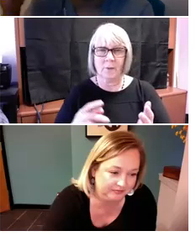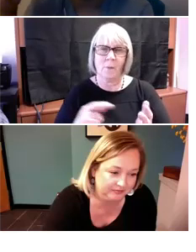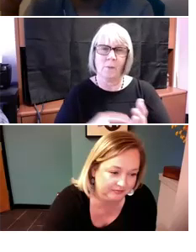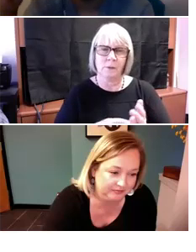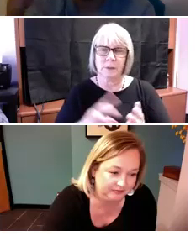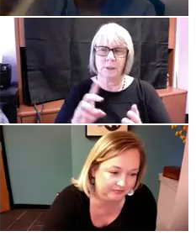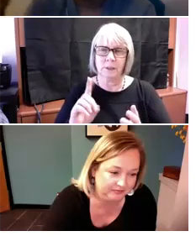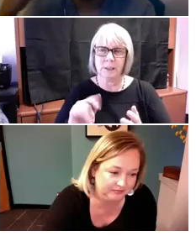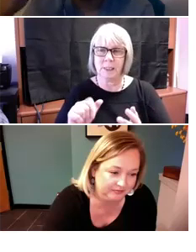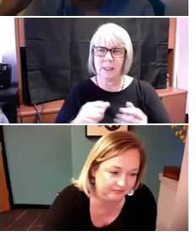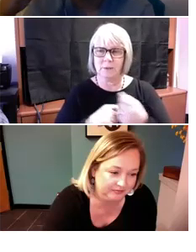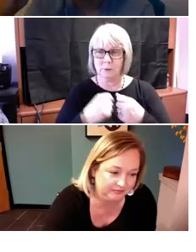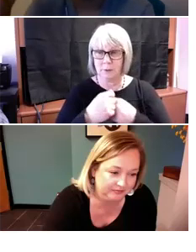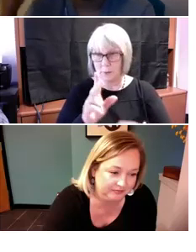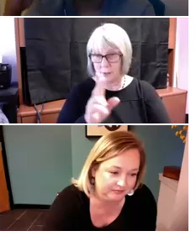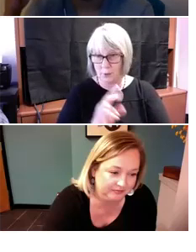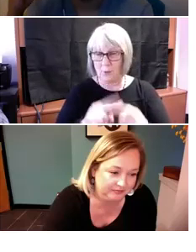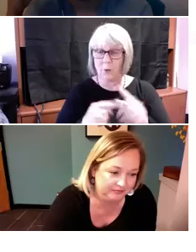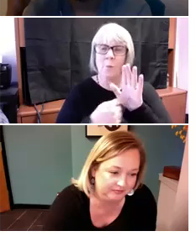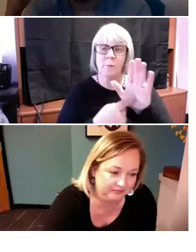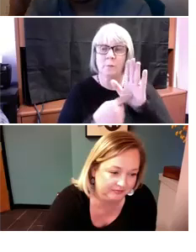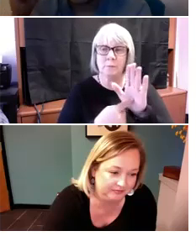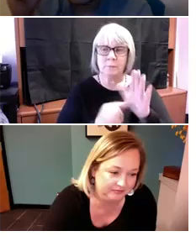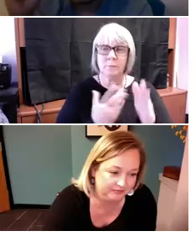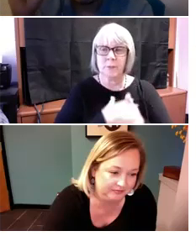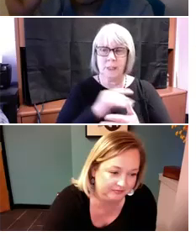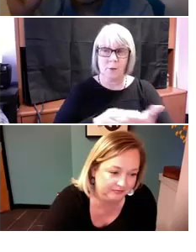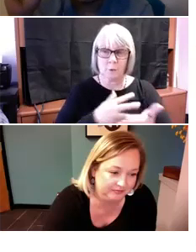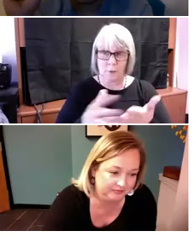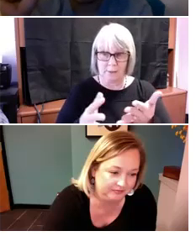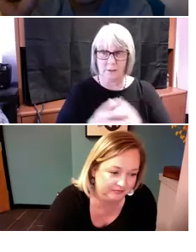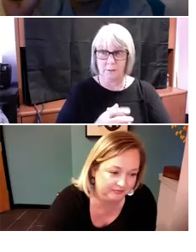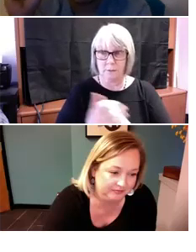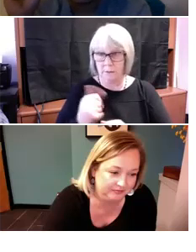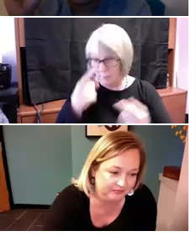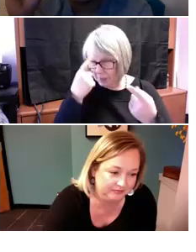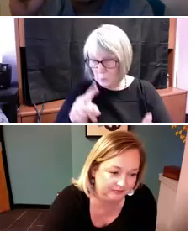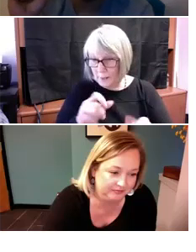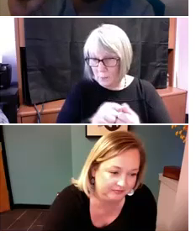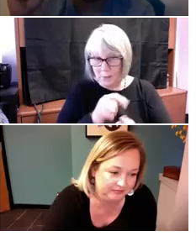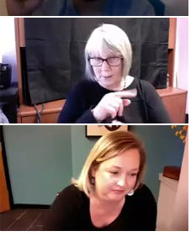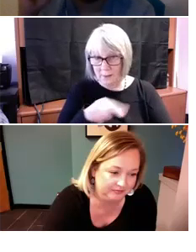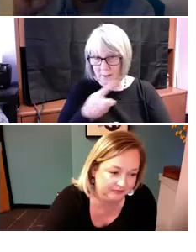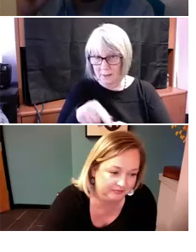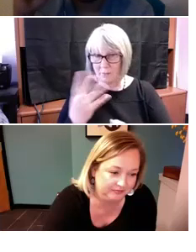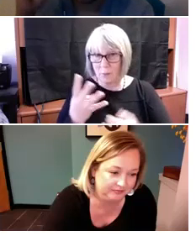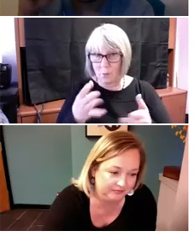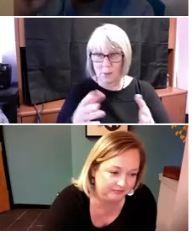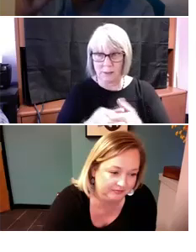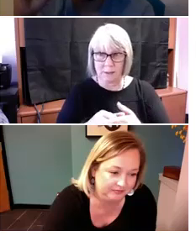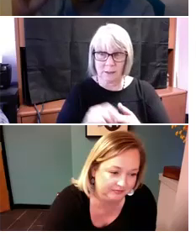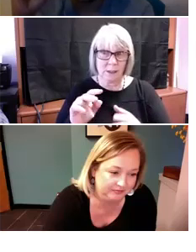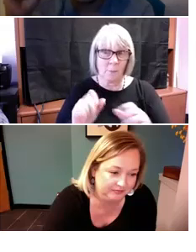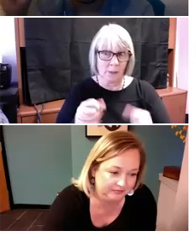structure that we can use to represent our graphs. Does everyone agree with Parvez that this is a possible way